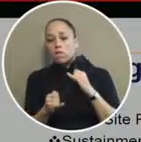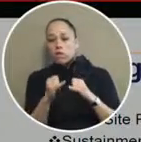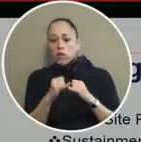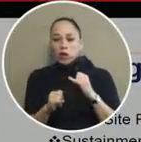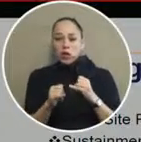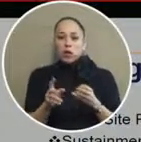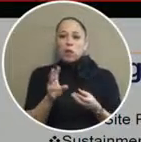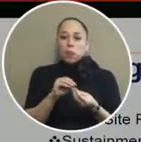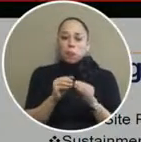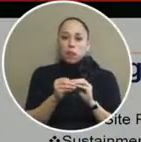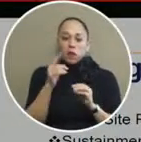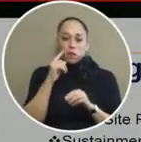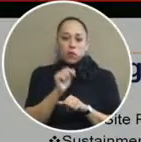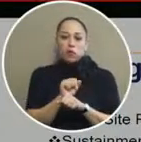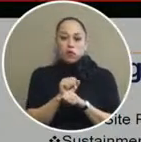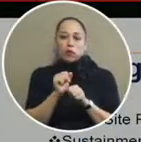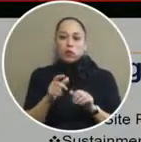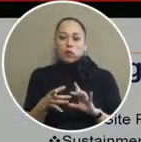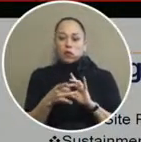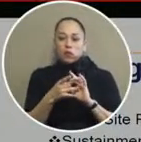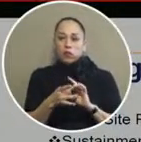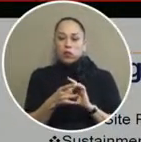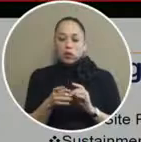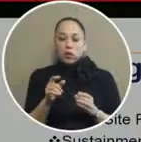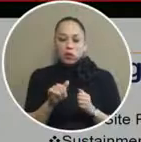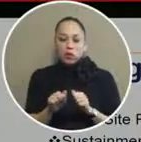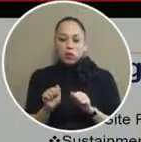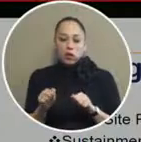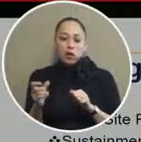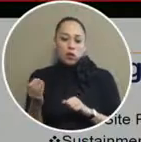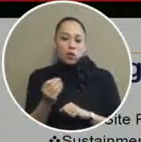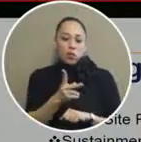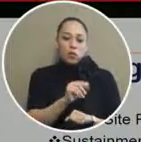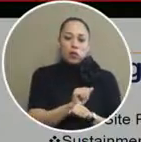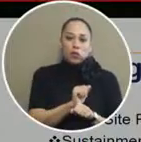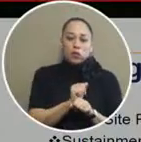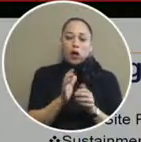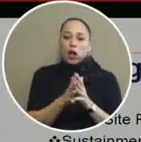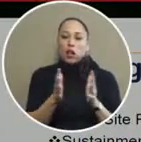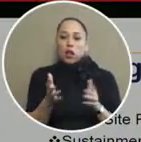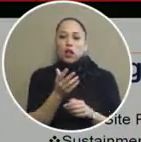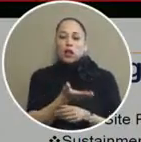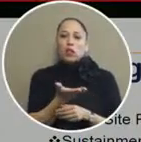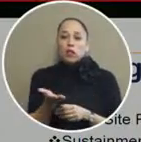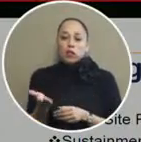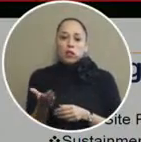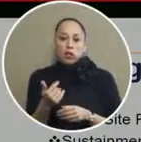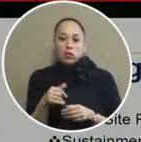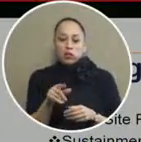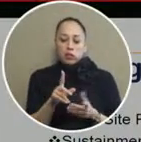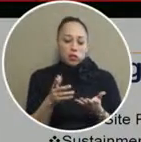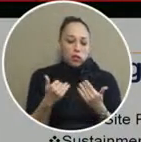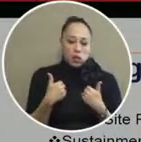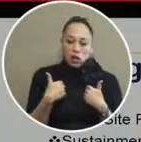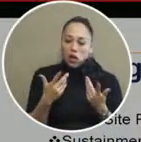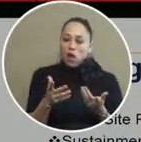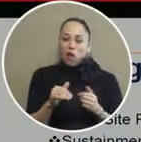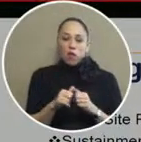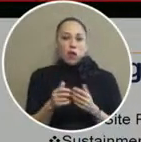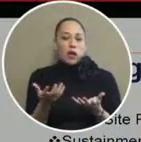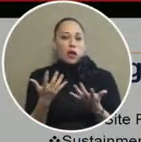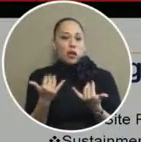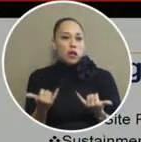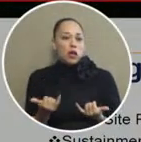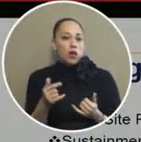on a number of employee-related guidelines as we return to work. There are a lot of things that we've learned as we've gone into this that